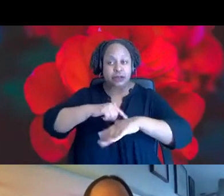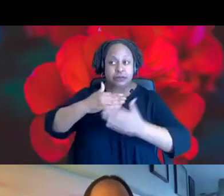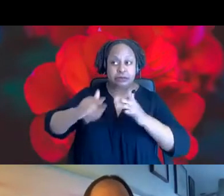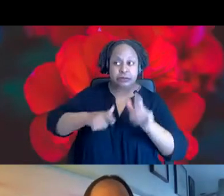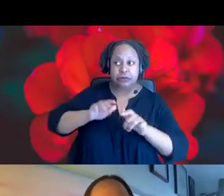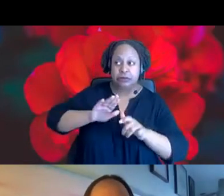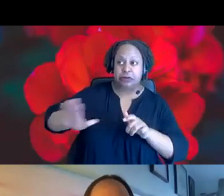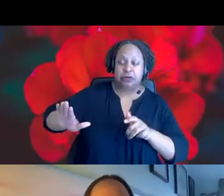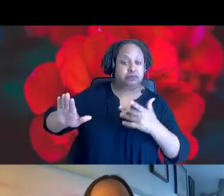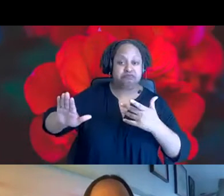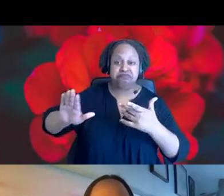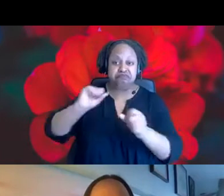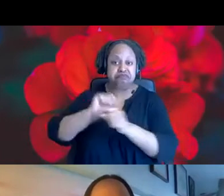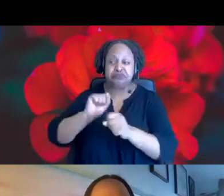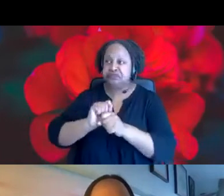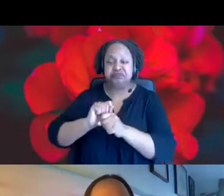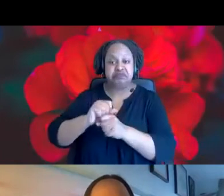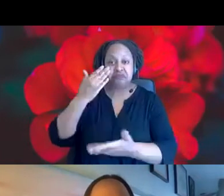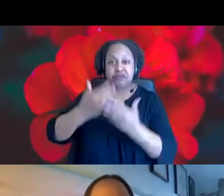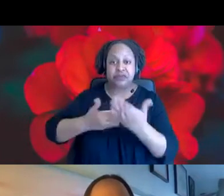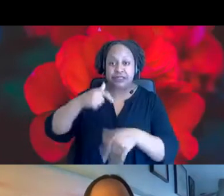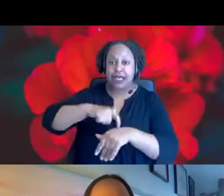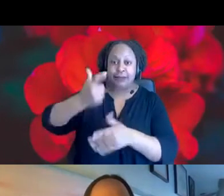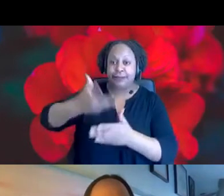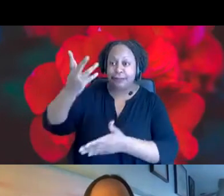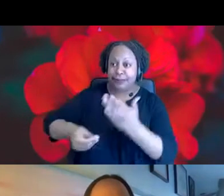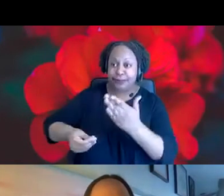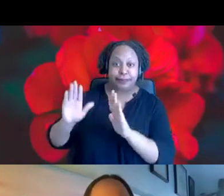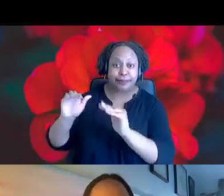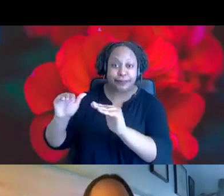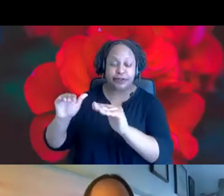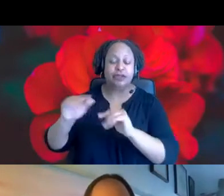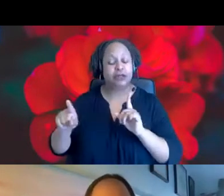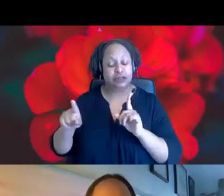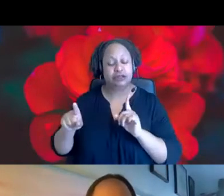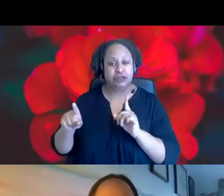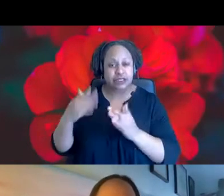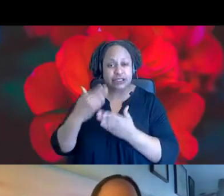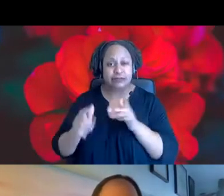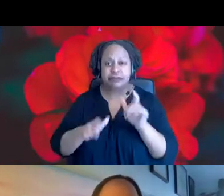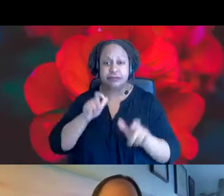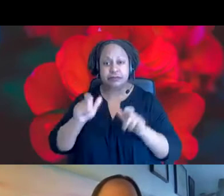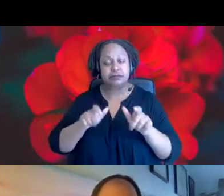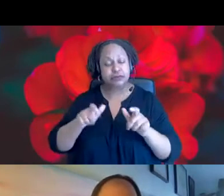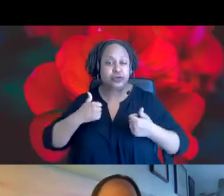some of it's successful, some of it isn't, but some of it is, I think, just holding on with a really tight grip.